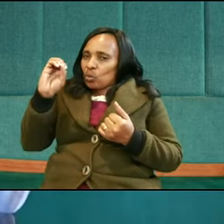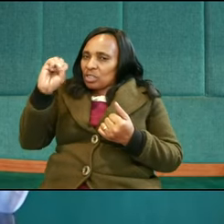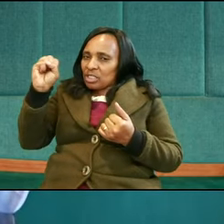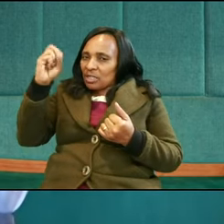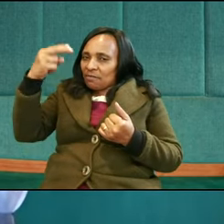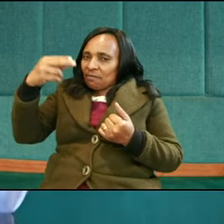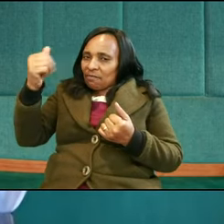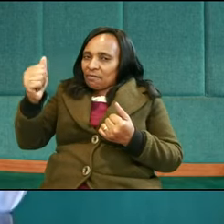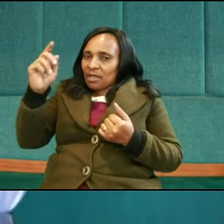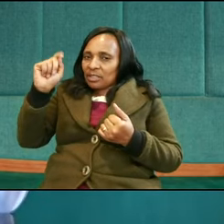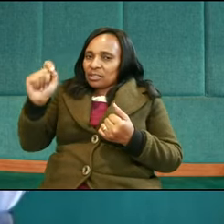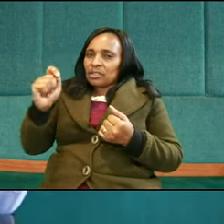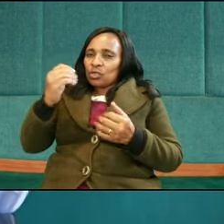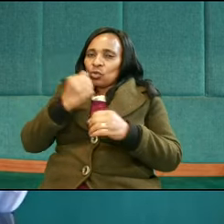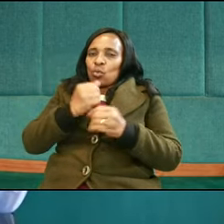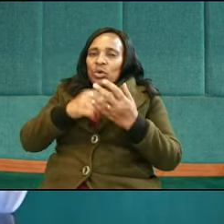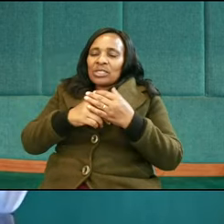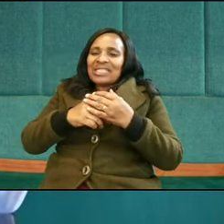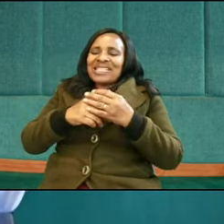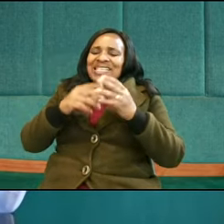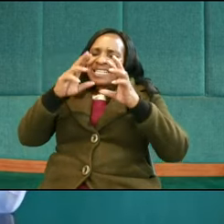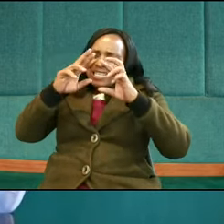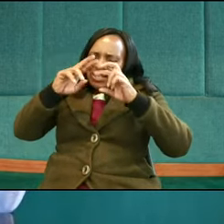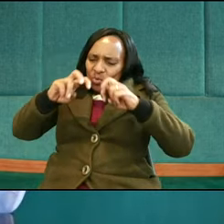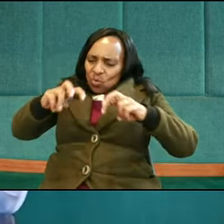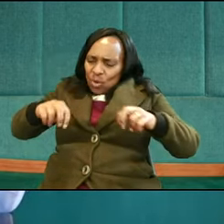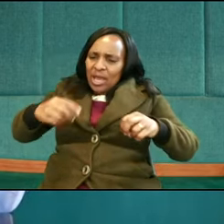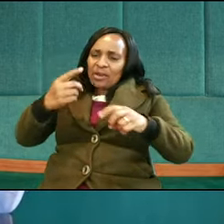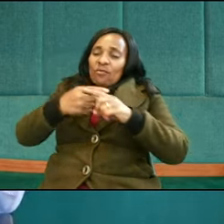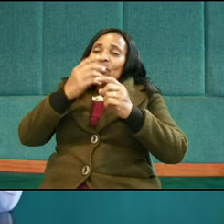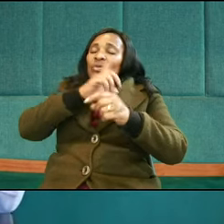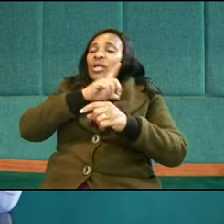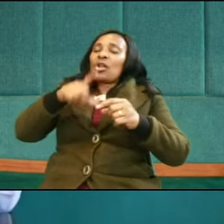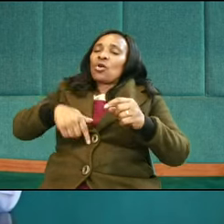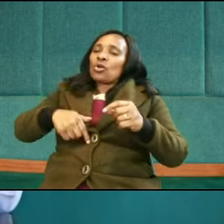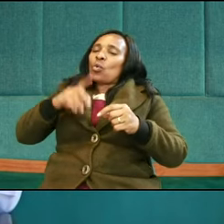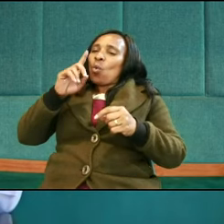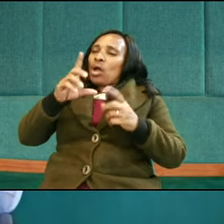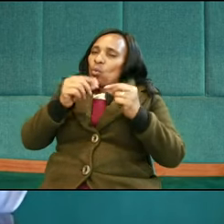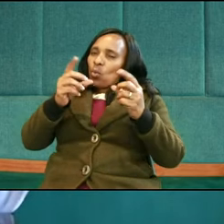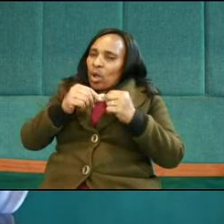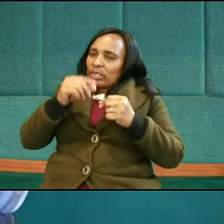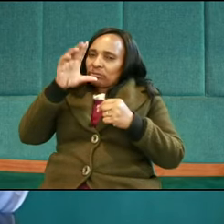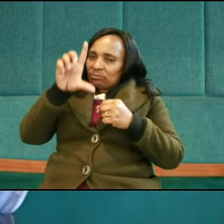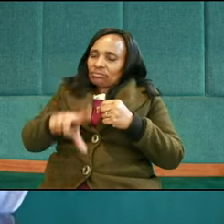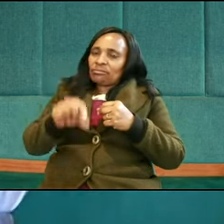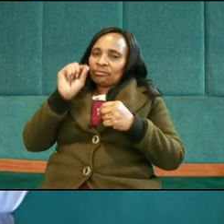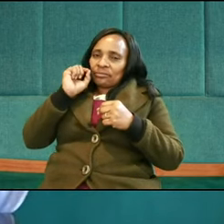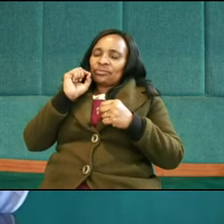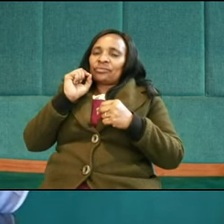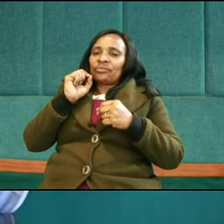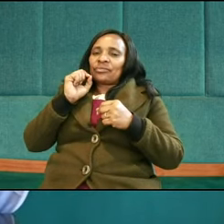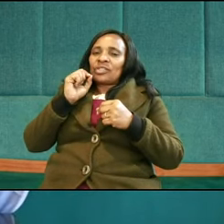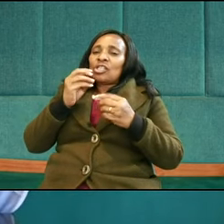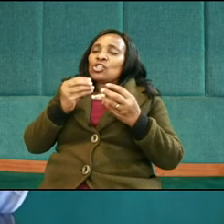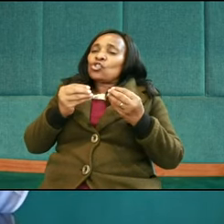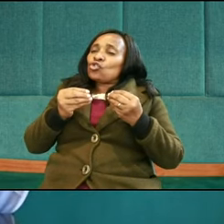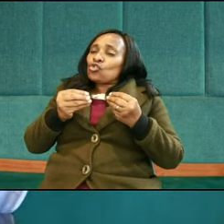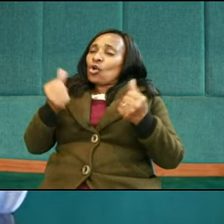inquired of the Lord. And in fact, if there's one word I take from this particular lesson is the word